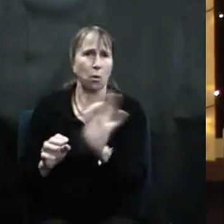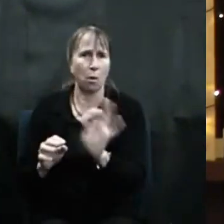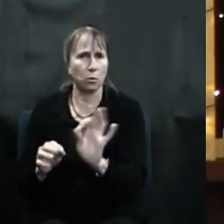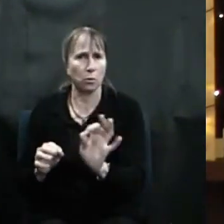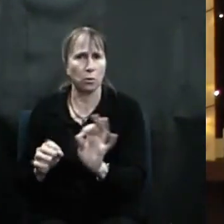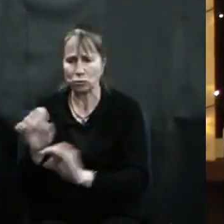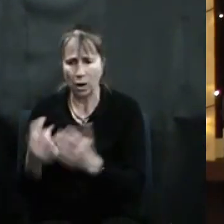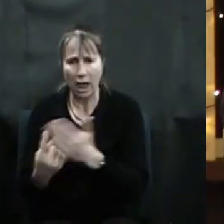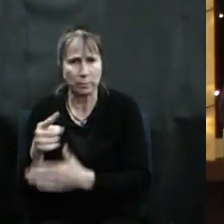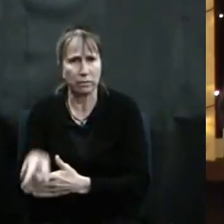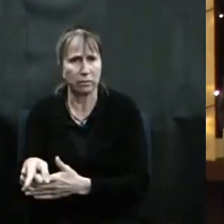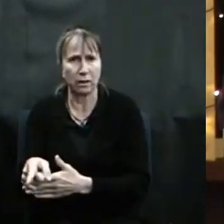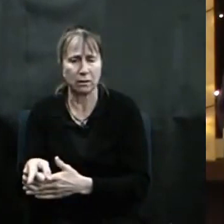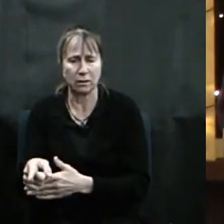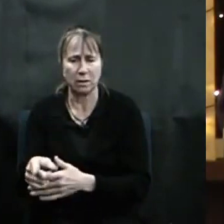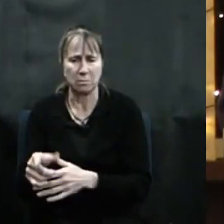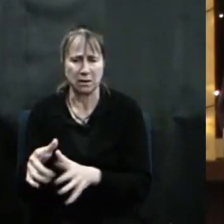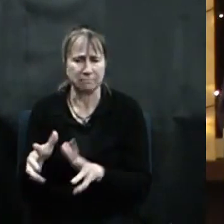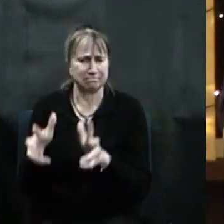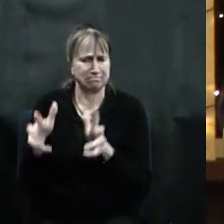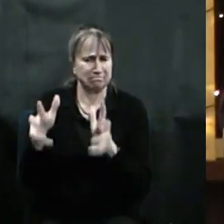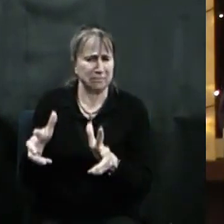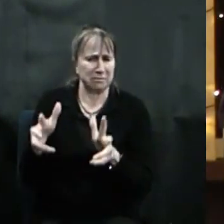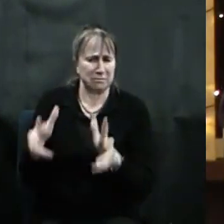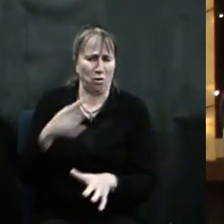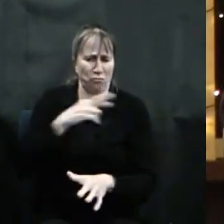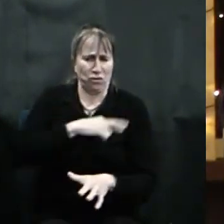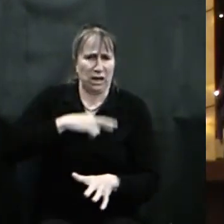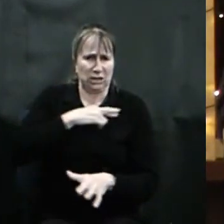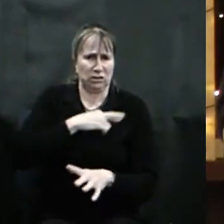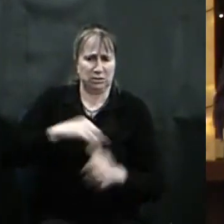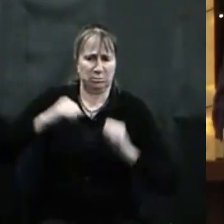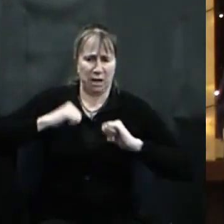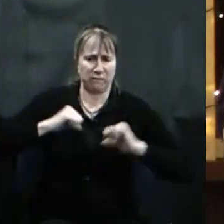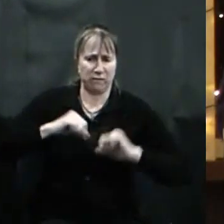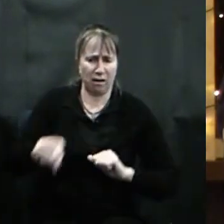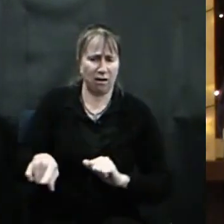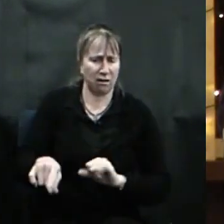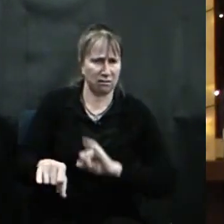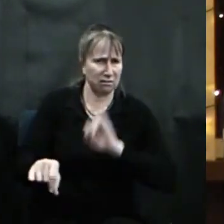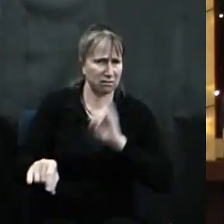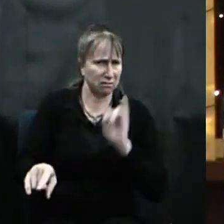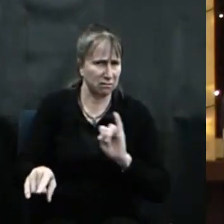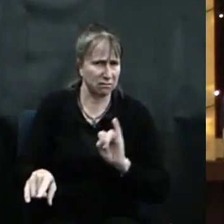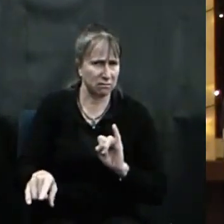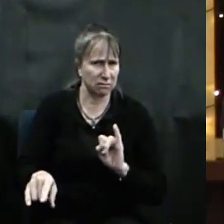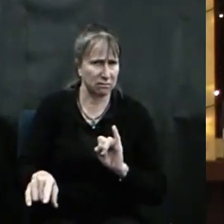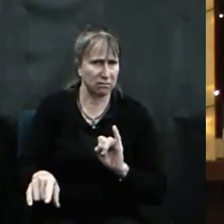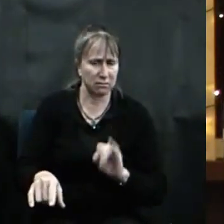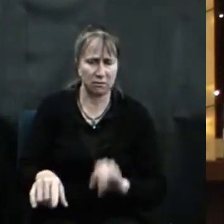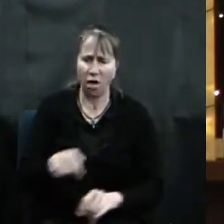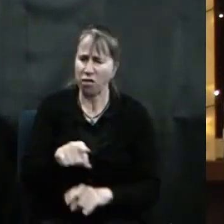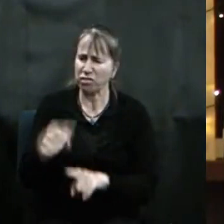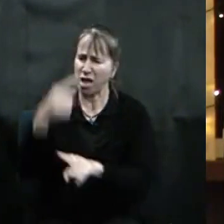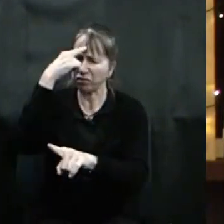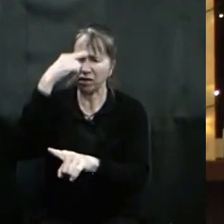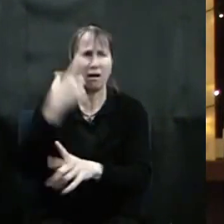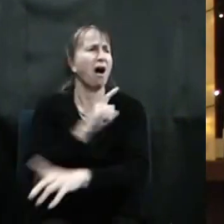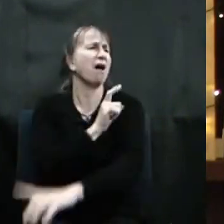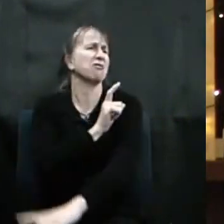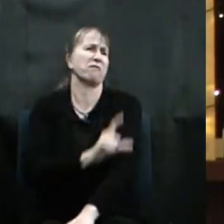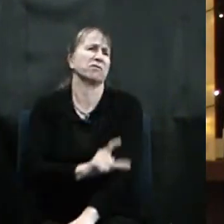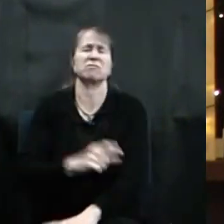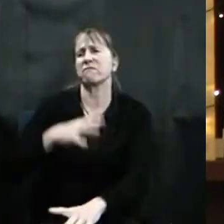some sort of religious practice, that was going on. It gives us a sense of confidence, doesn't it? A bit of